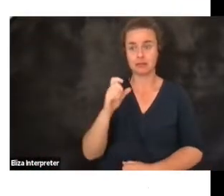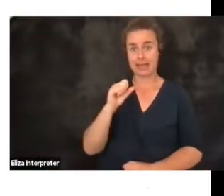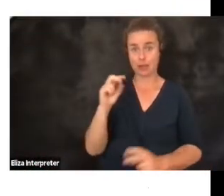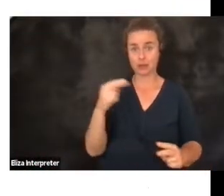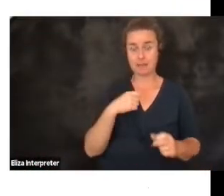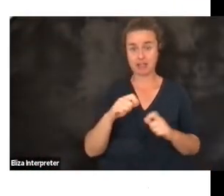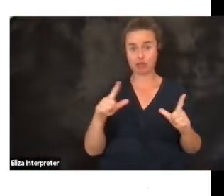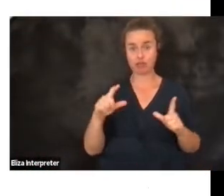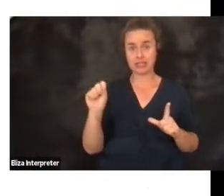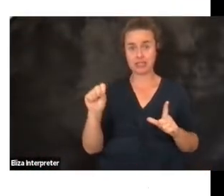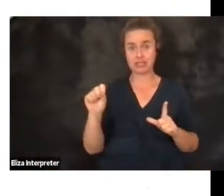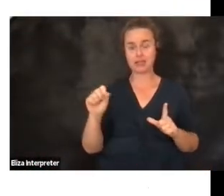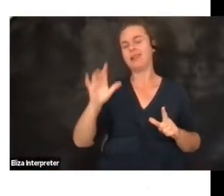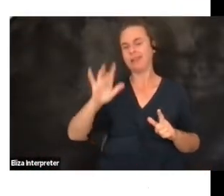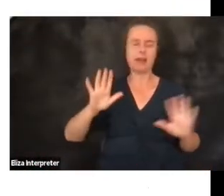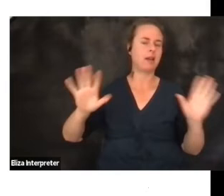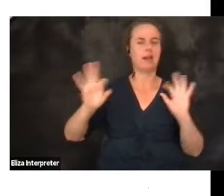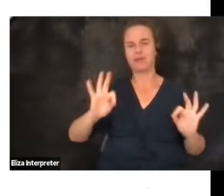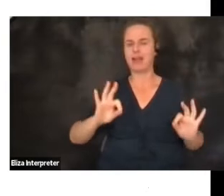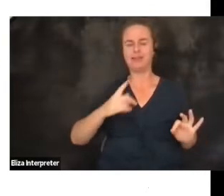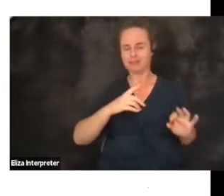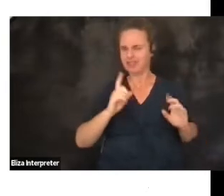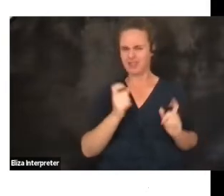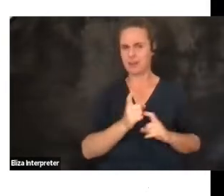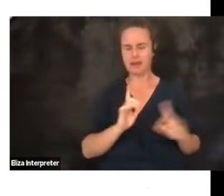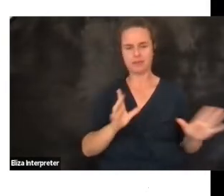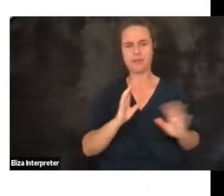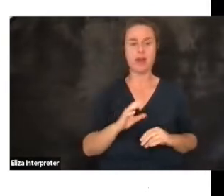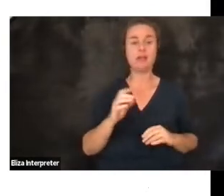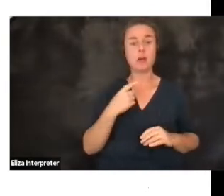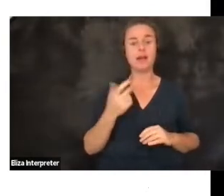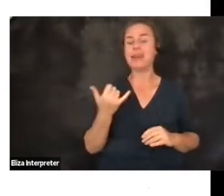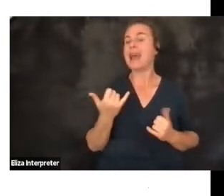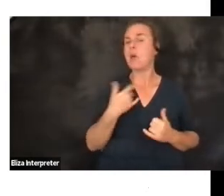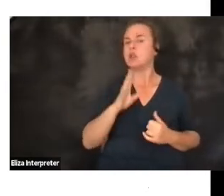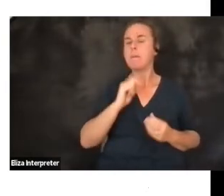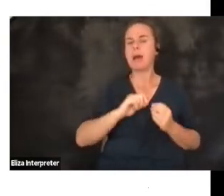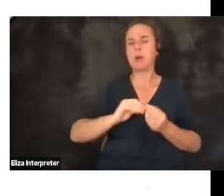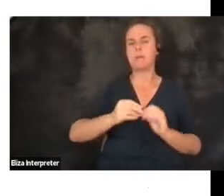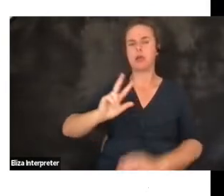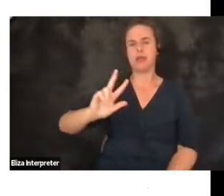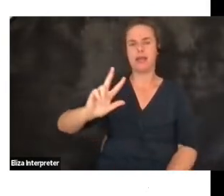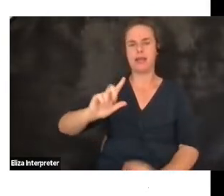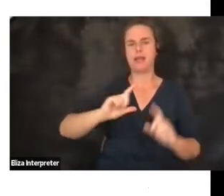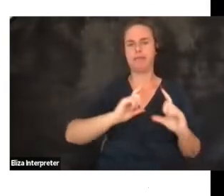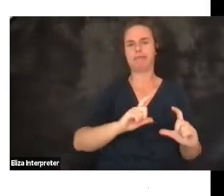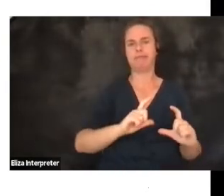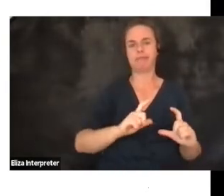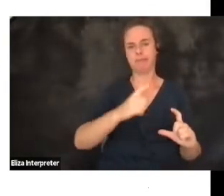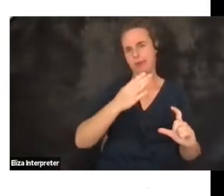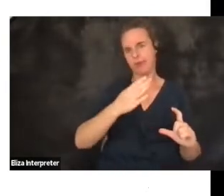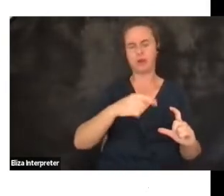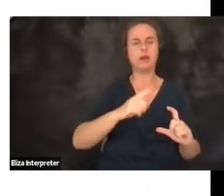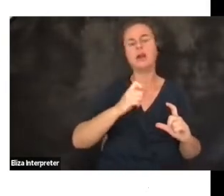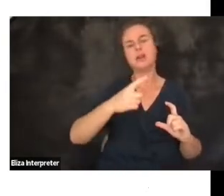If you click on your, there you go. It just needed a minute. So we're here in number 3, the trauma-informed community piece. We'll be bringing